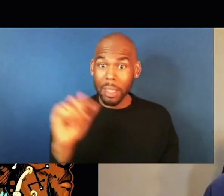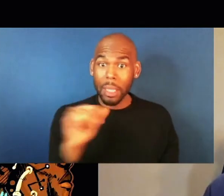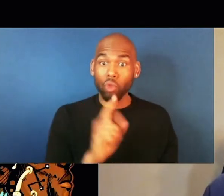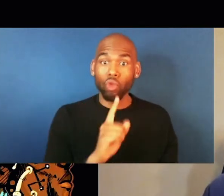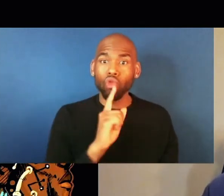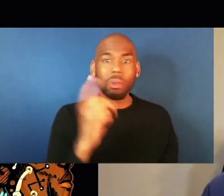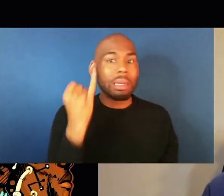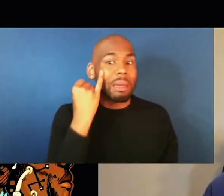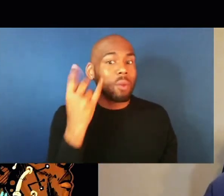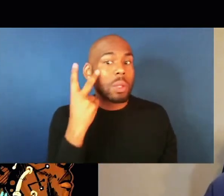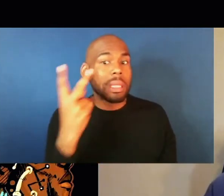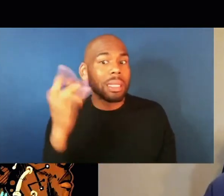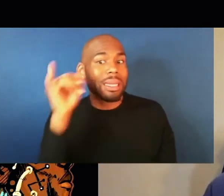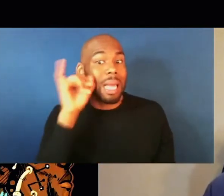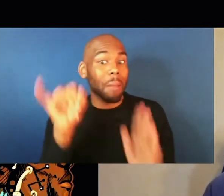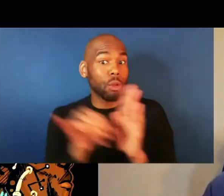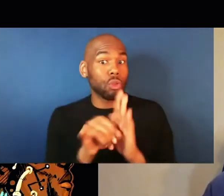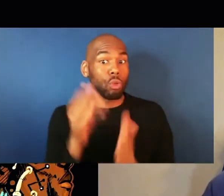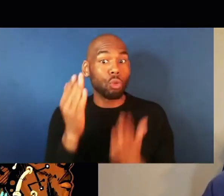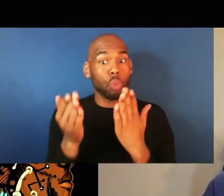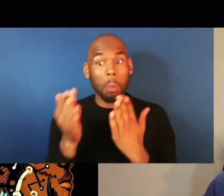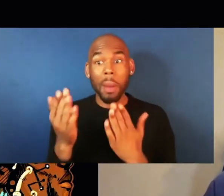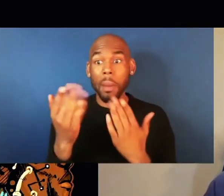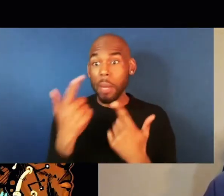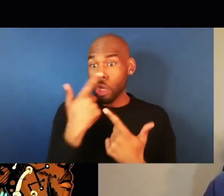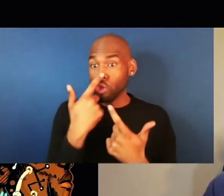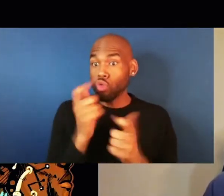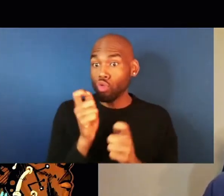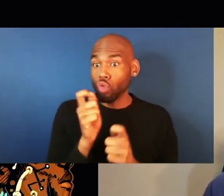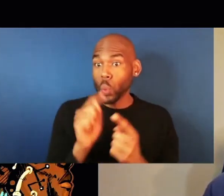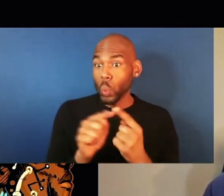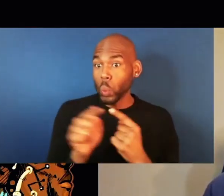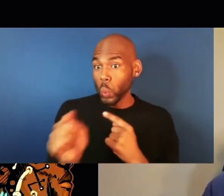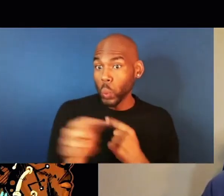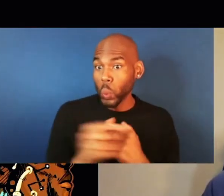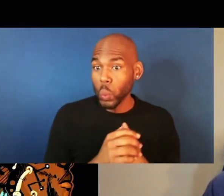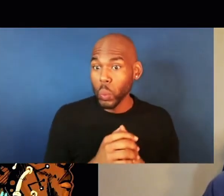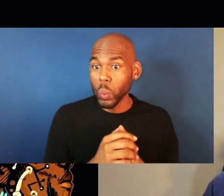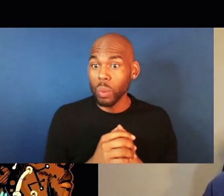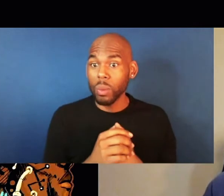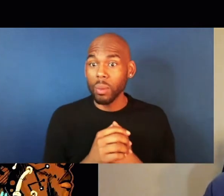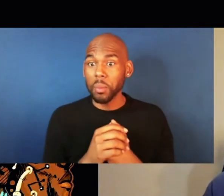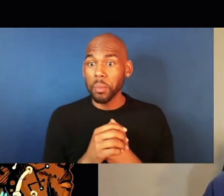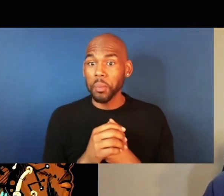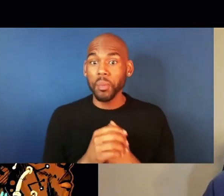disability as well, right? So I don't know if you've seen those images, but they actually might be of interest to you. But